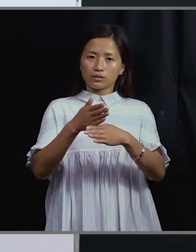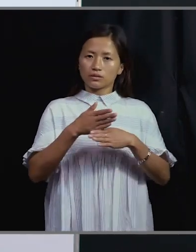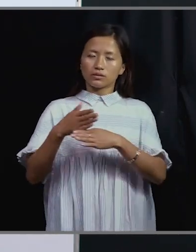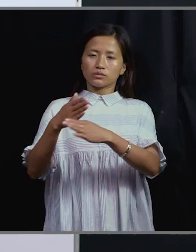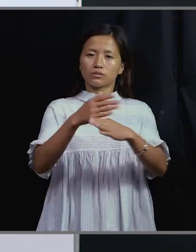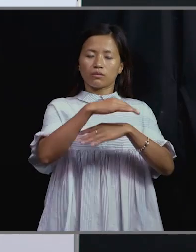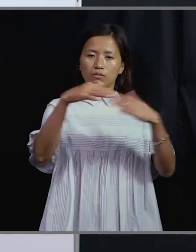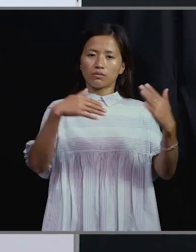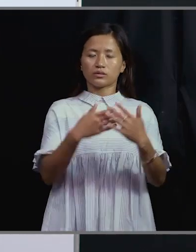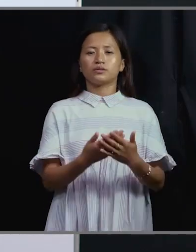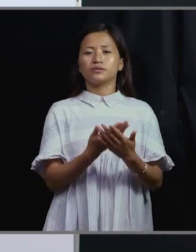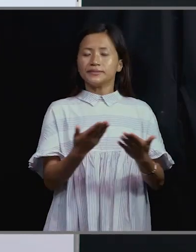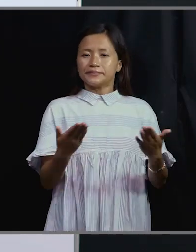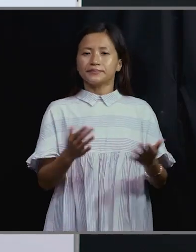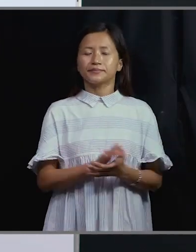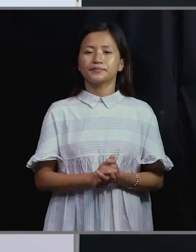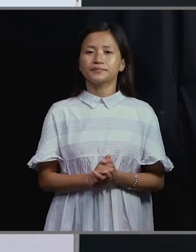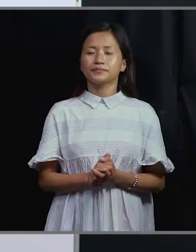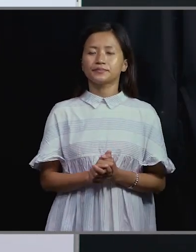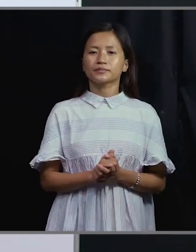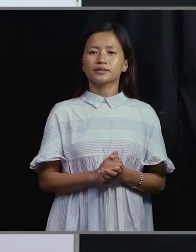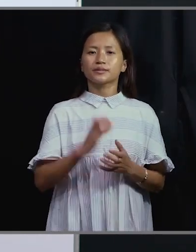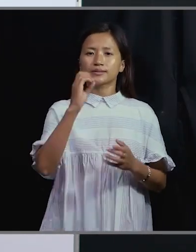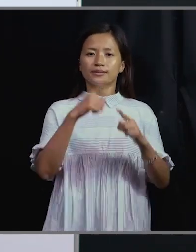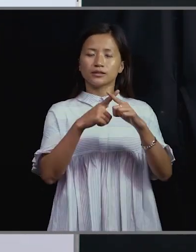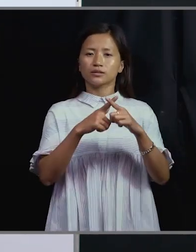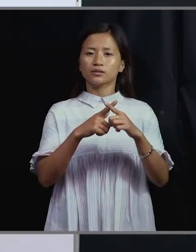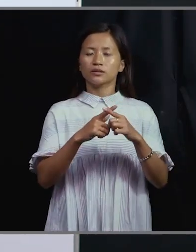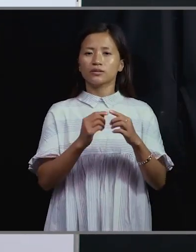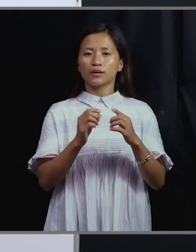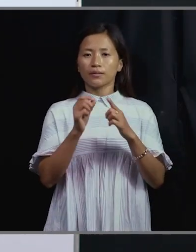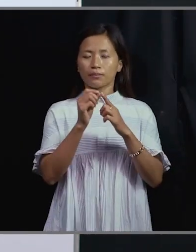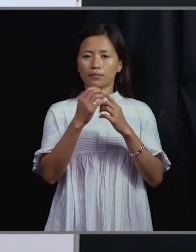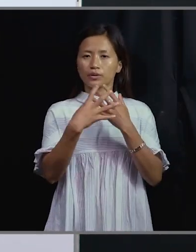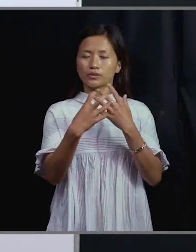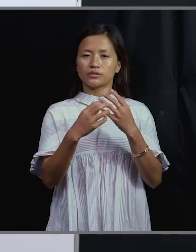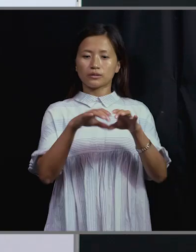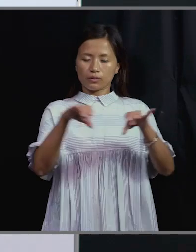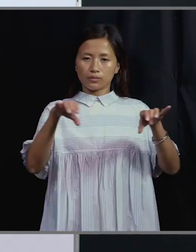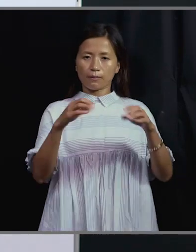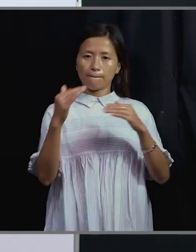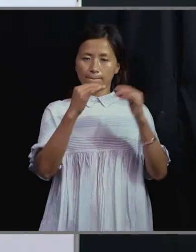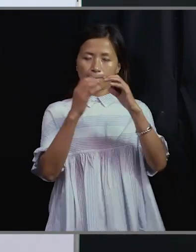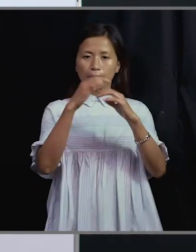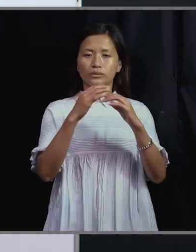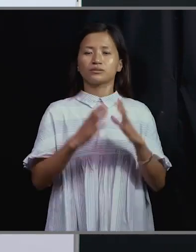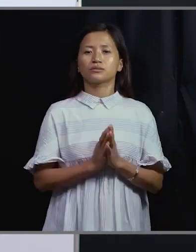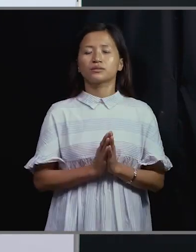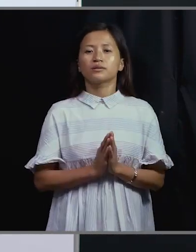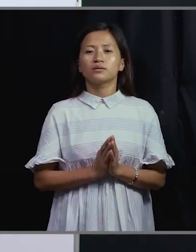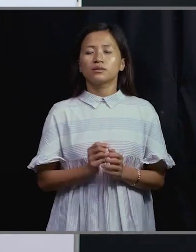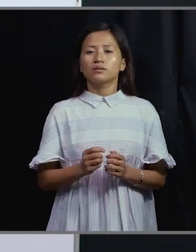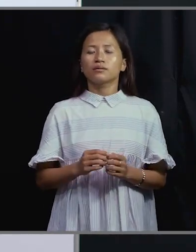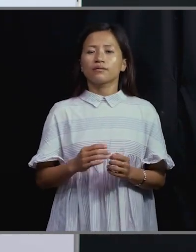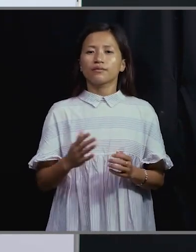all of this. So the CX bond will be a partial double bond, and double bonds, they